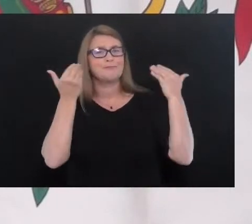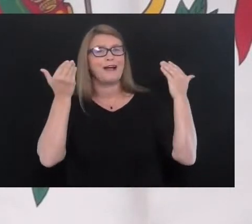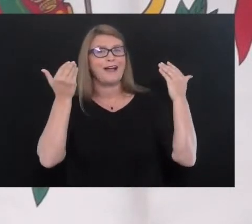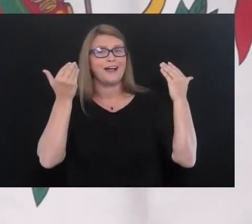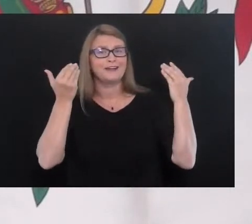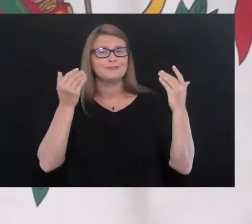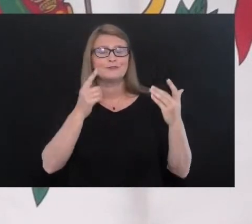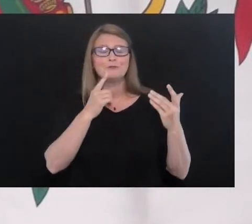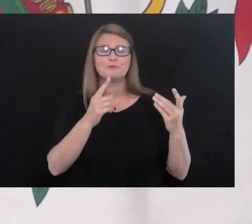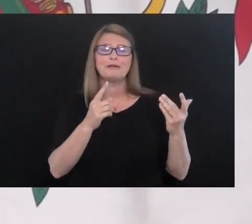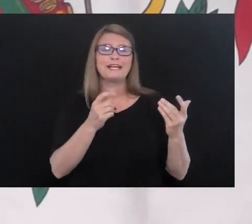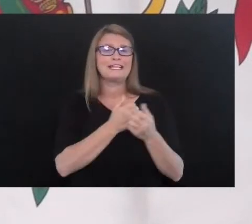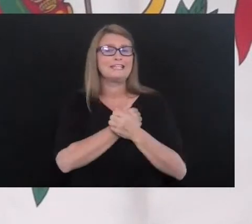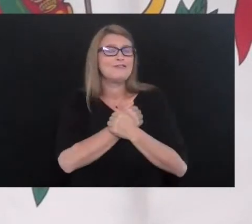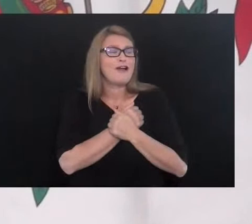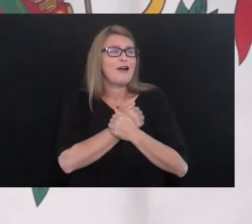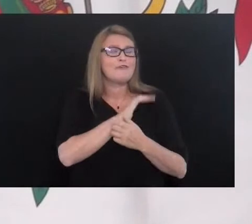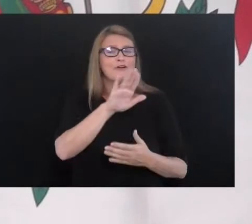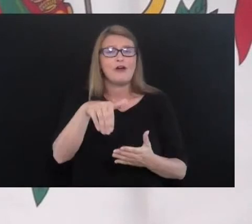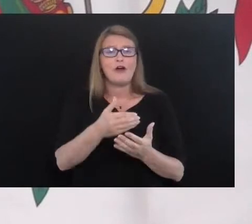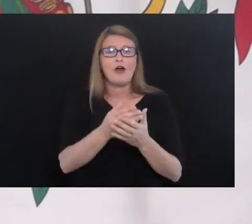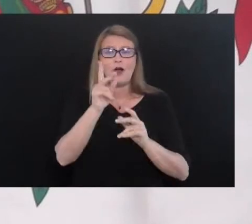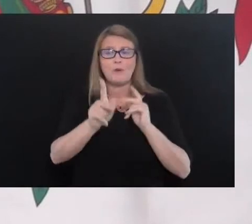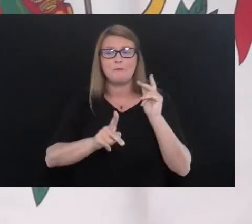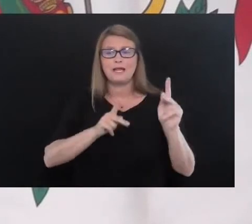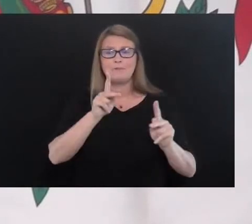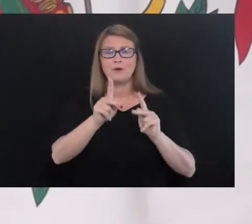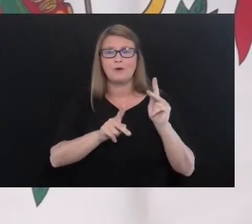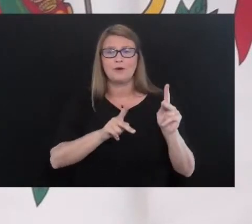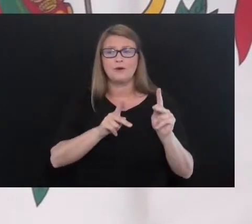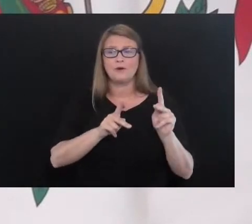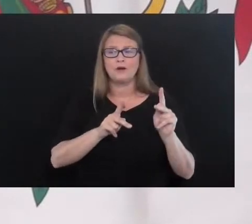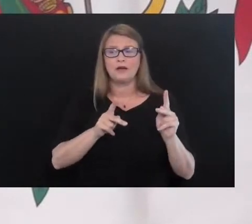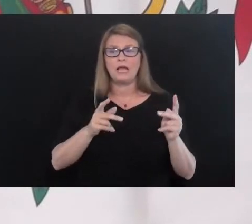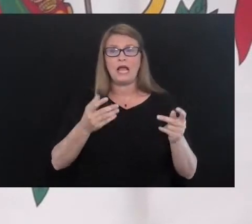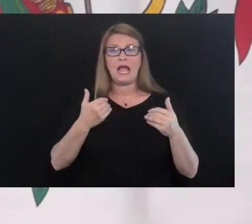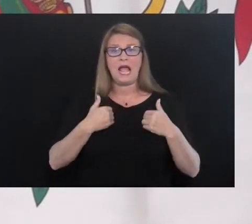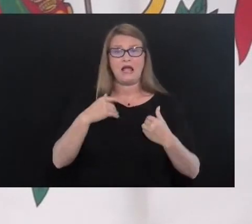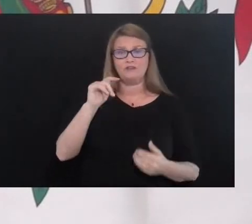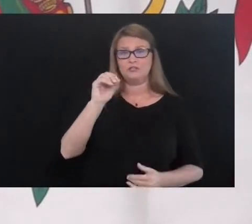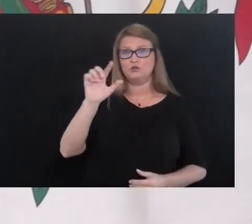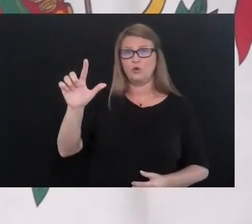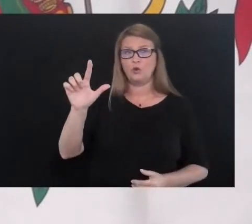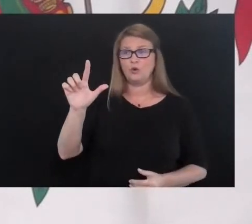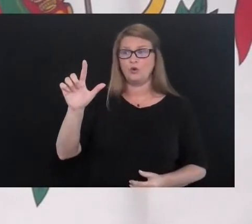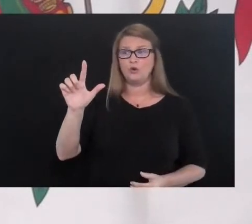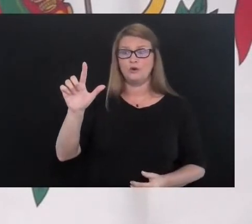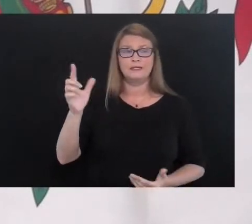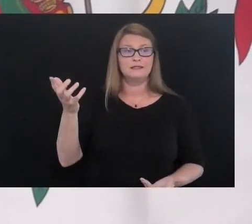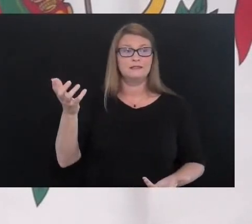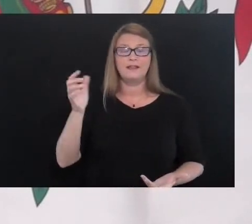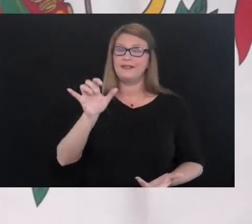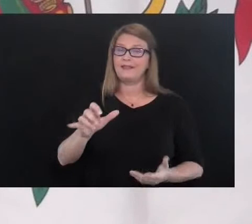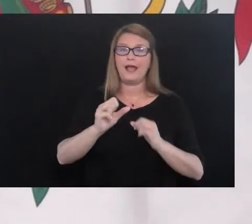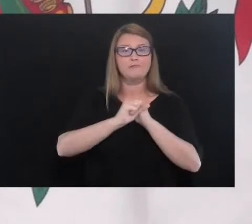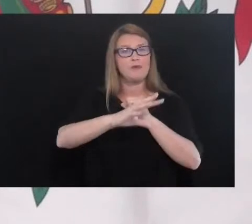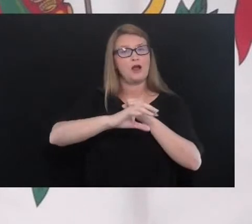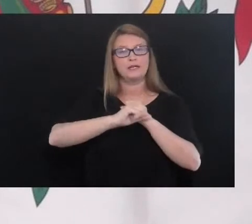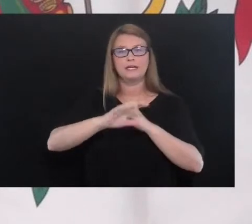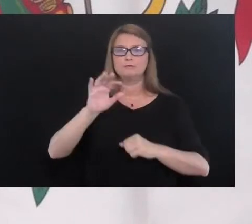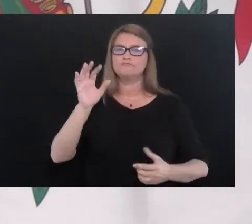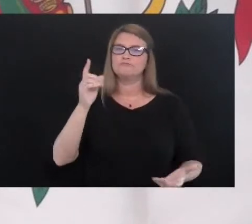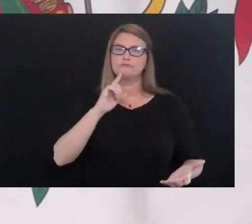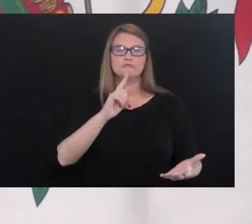everybody. Now, I don't know how in the world you could have a marketing tool that is better than just that.